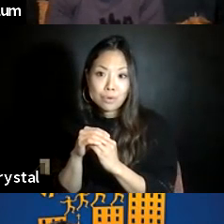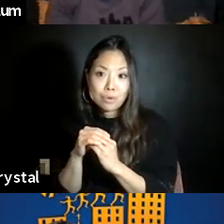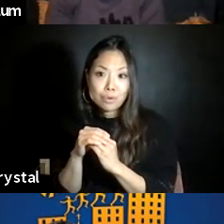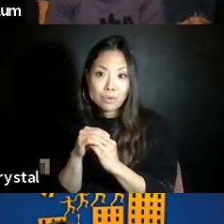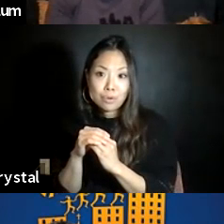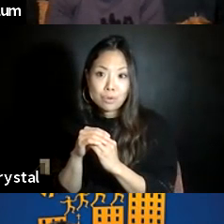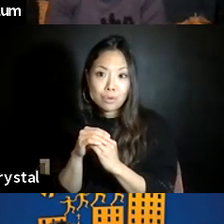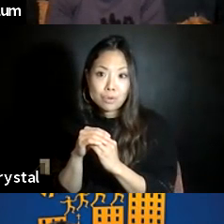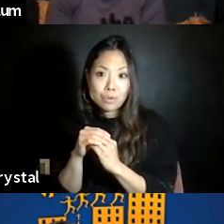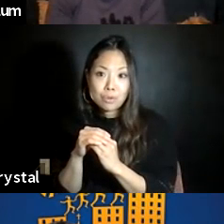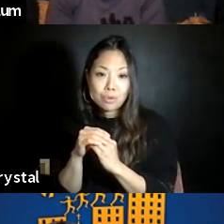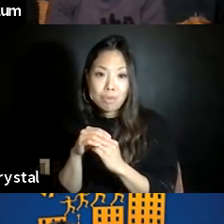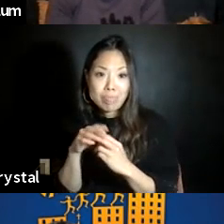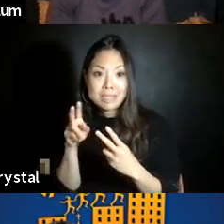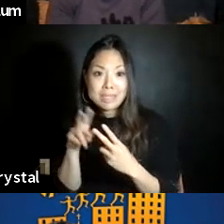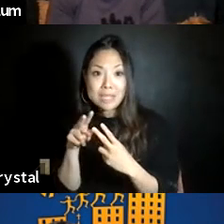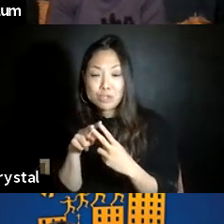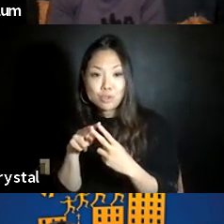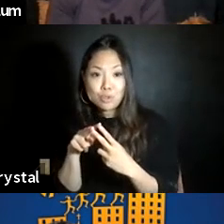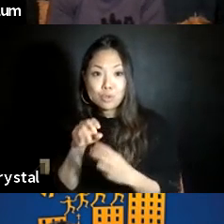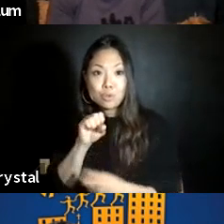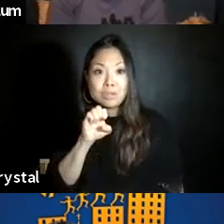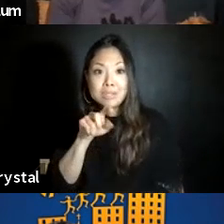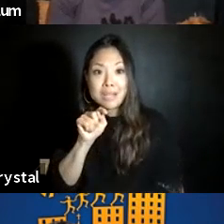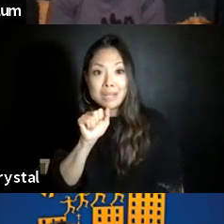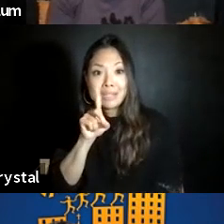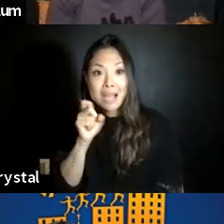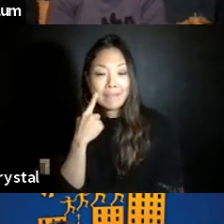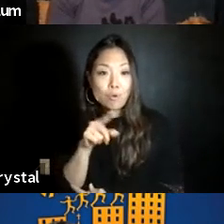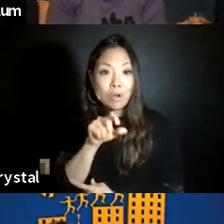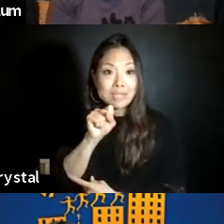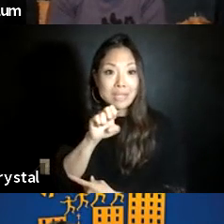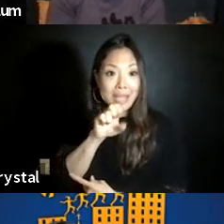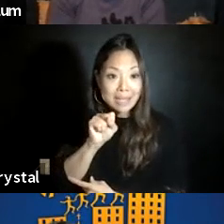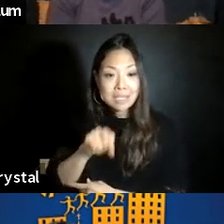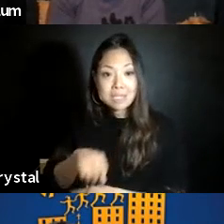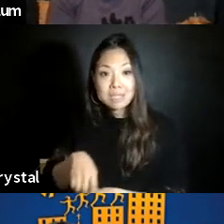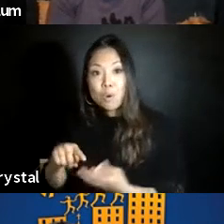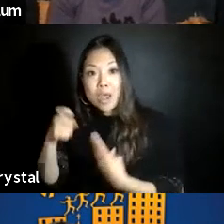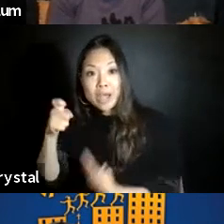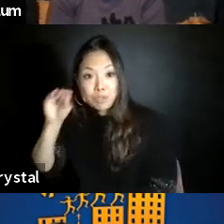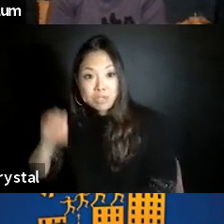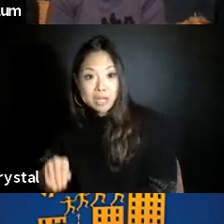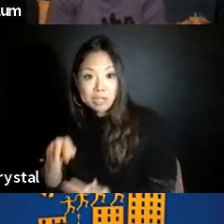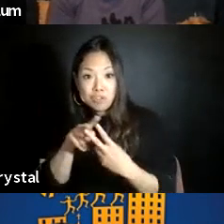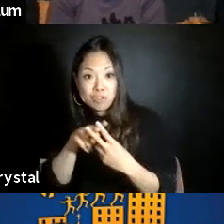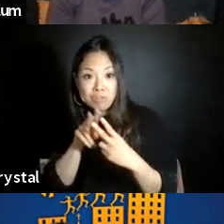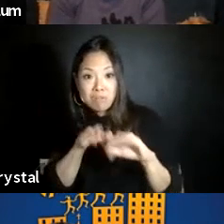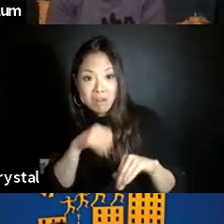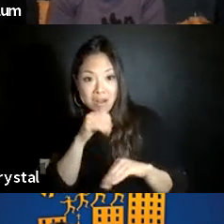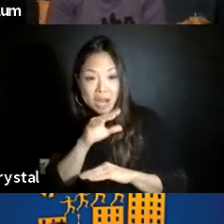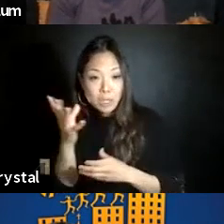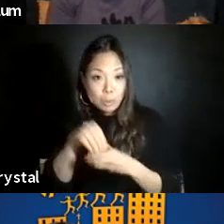either of these last two, the set aside for socioeconomic or the X percentage, but rather to present